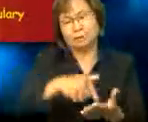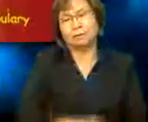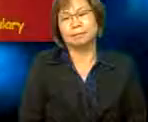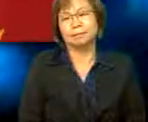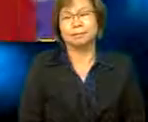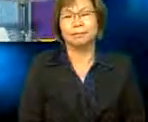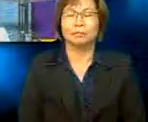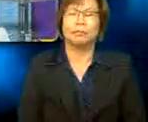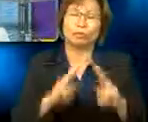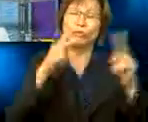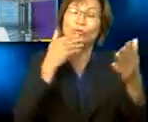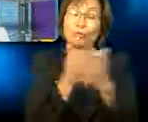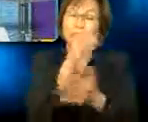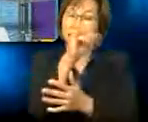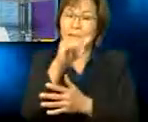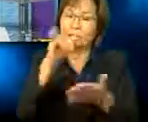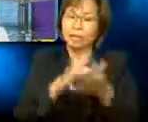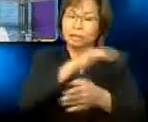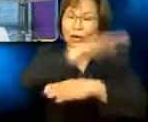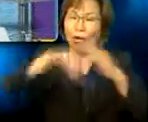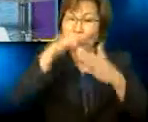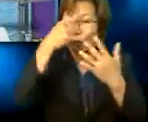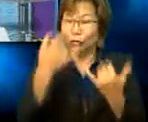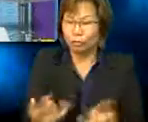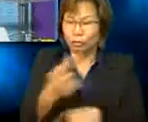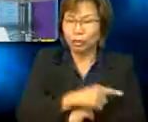one. Very well, Siti. That's all